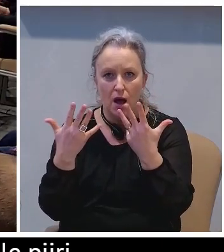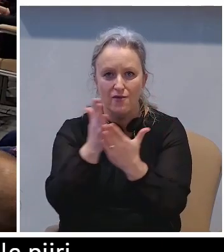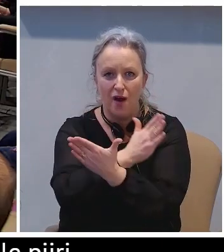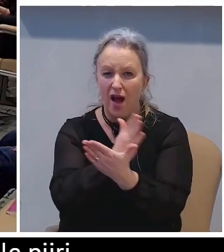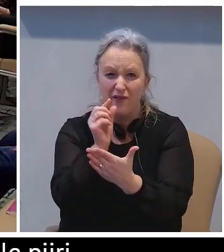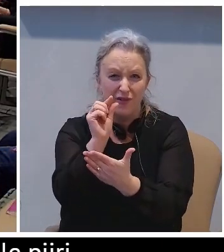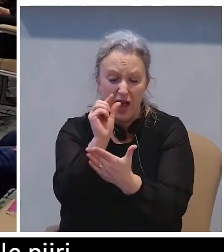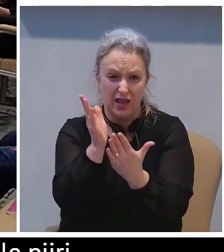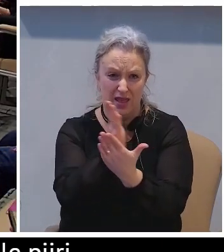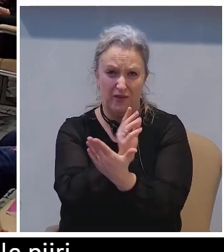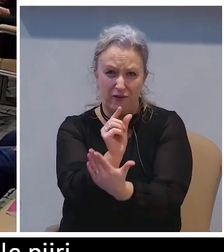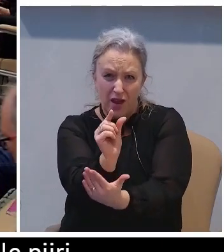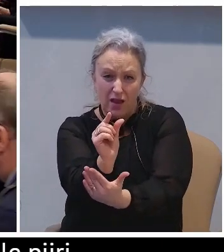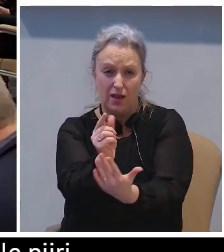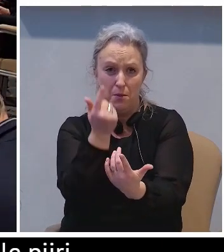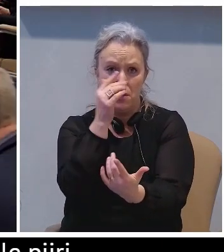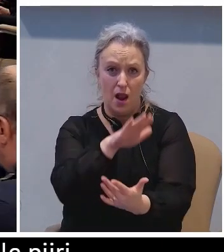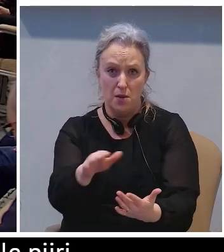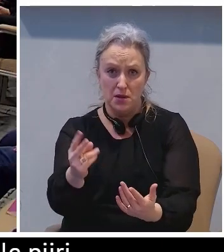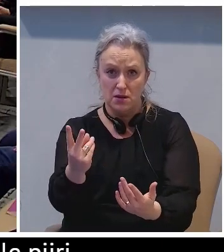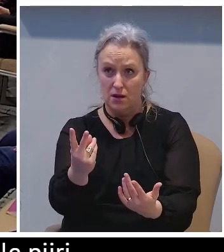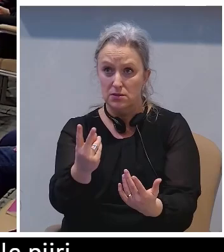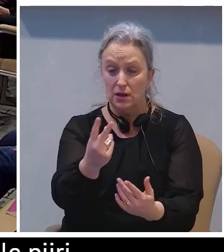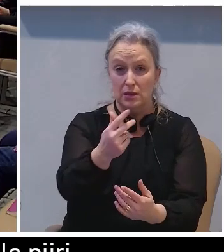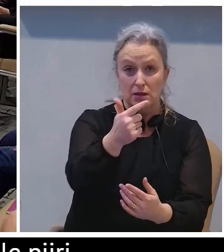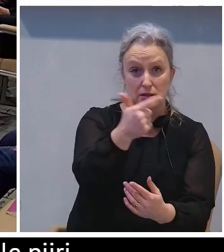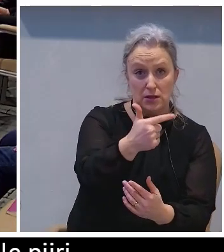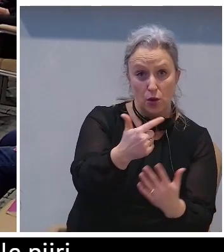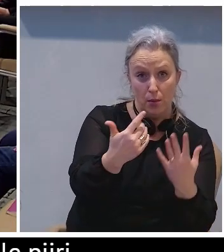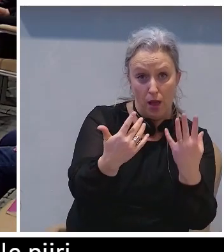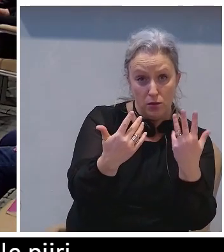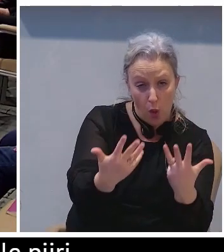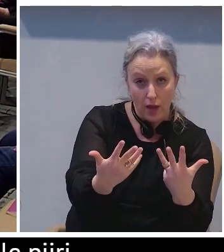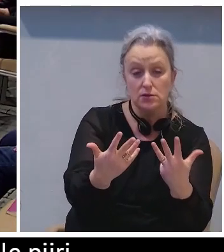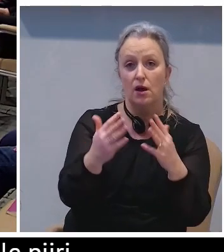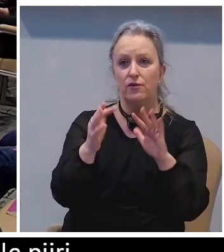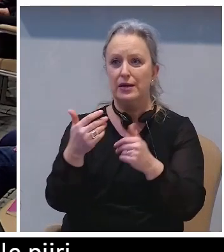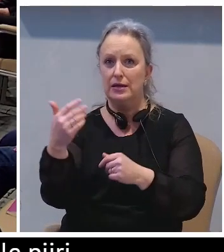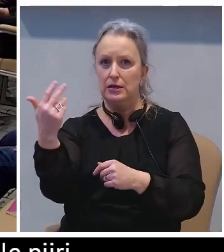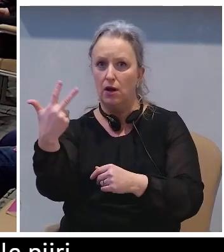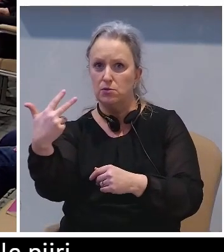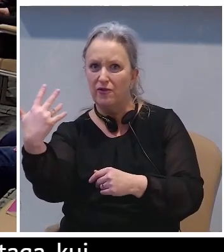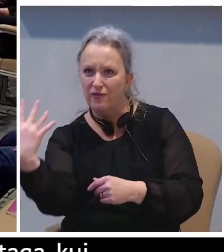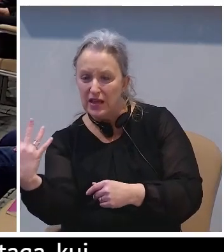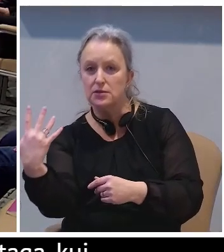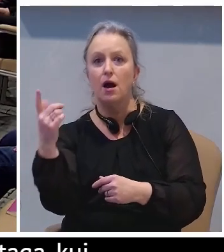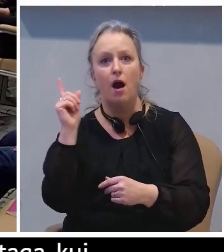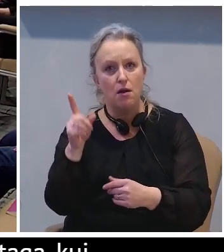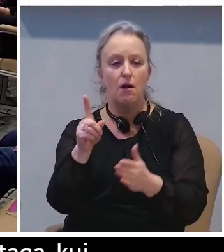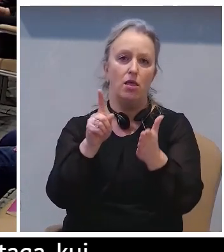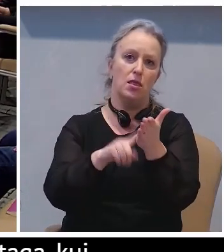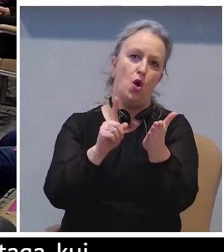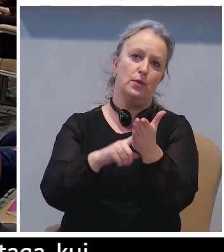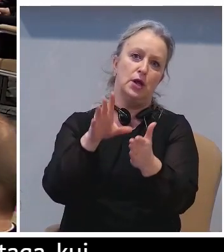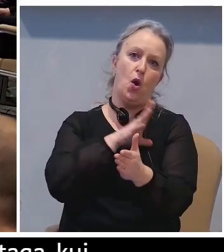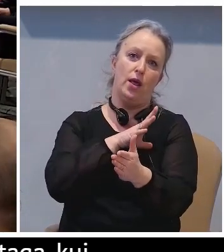last, kellel on 79 There was ja this is a 85, tiny te ei difference. tee vahet When selle. you have 2 children Aga and see one oli has an nii-öelda IQ of põrand 79 and the ja other 85,